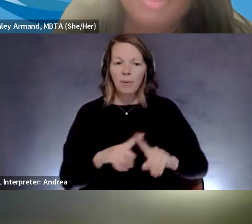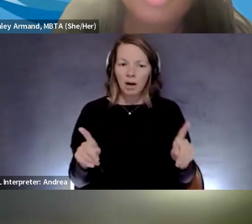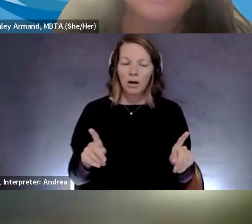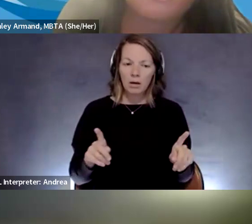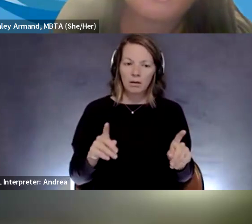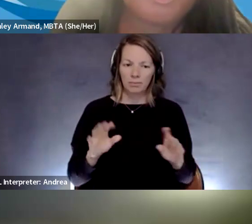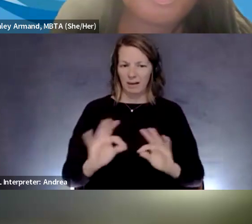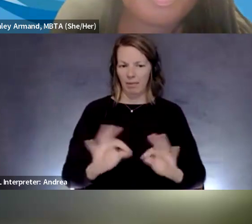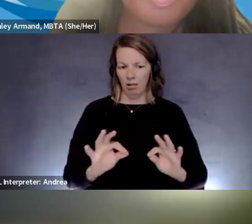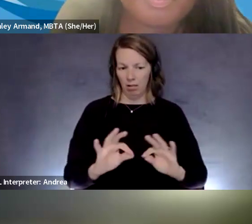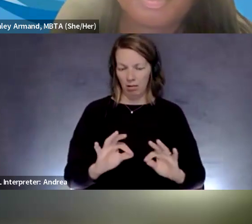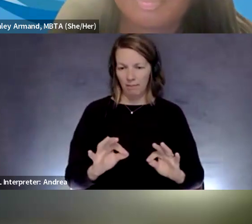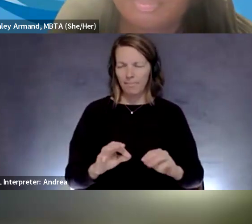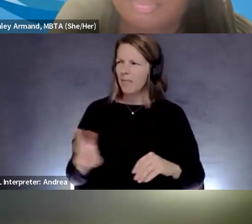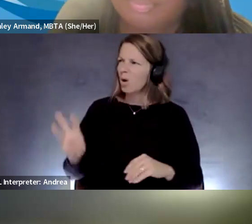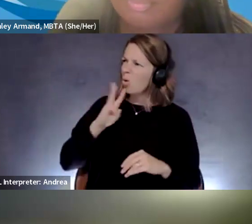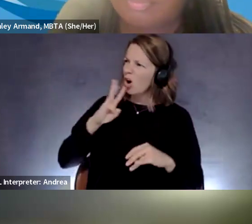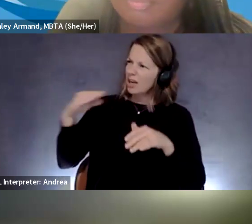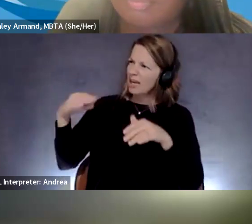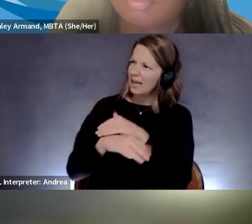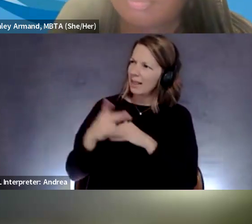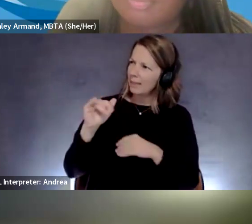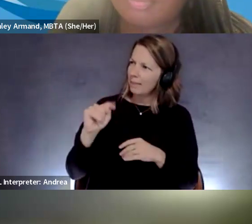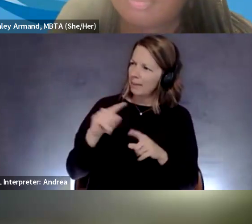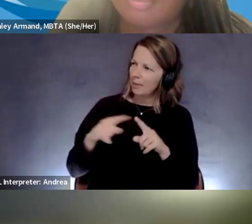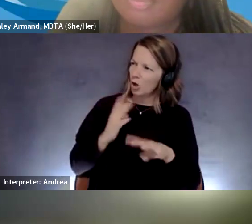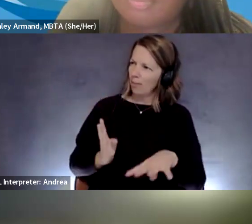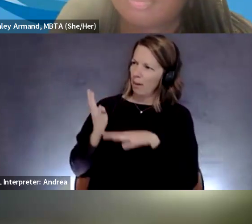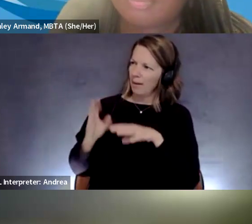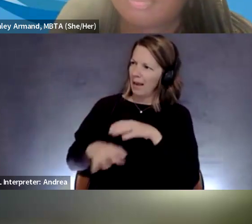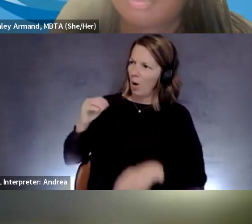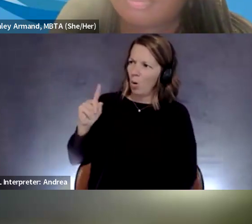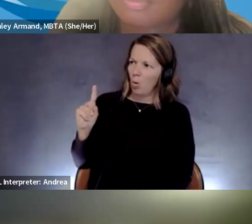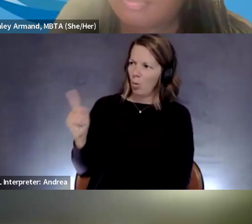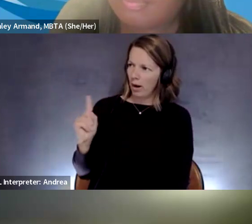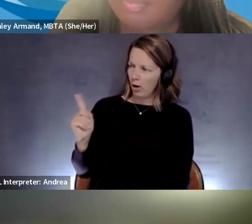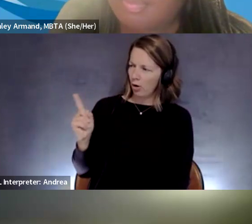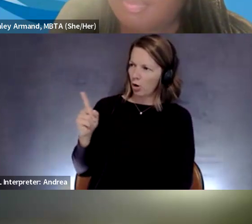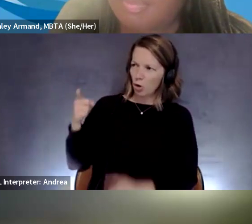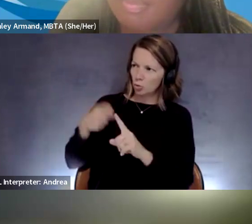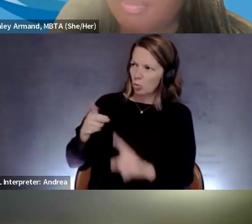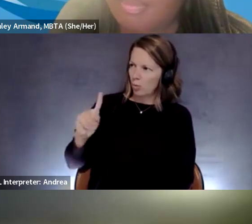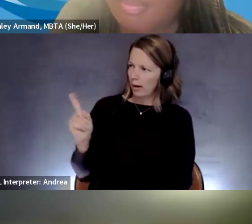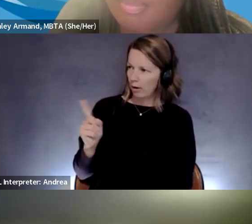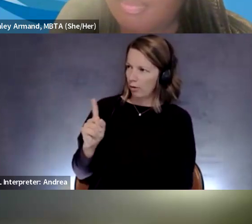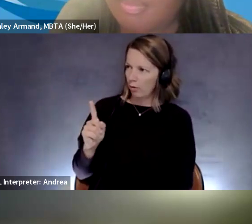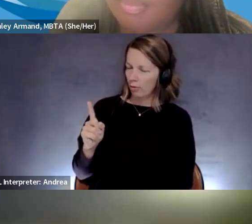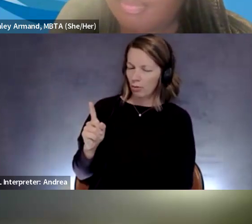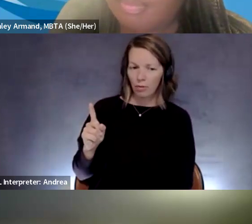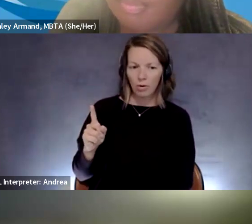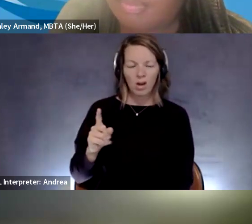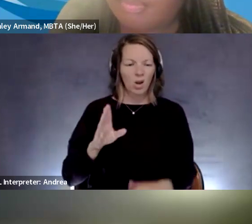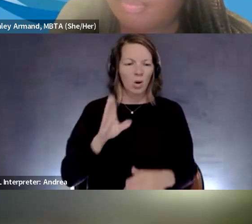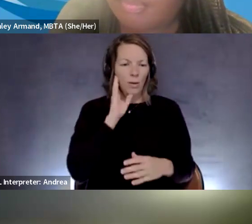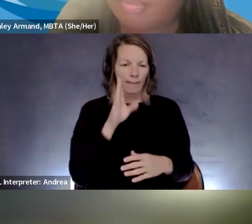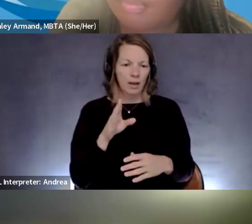be very minimal. Water getting in the pit and you're pumping it out where? To where? They'll be in